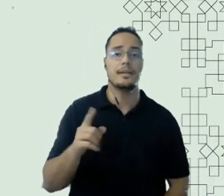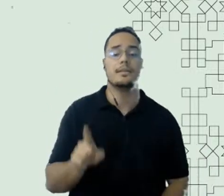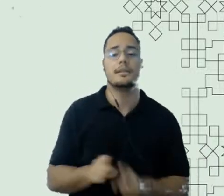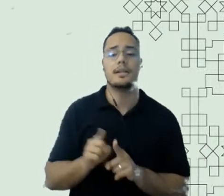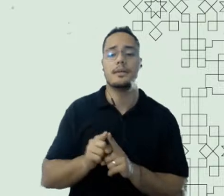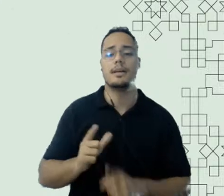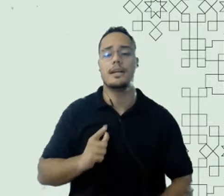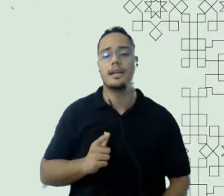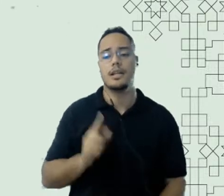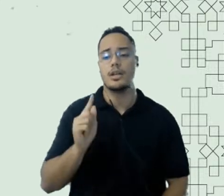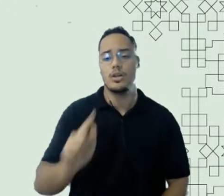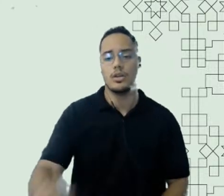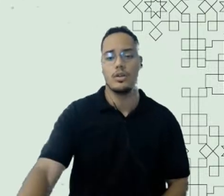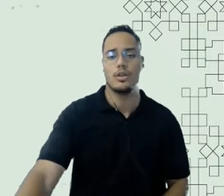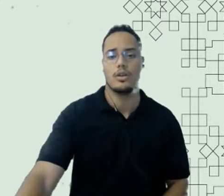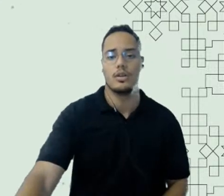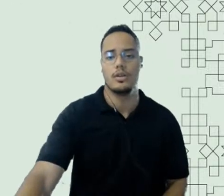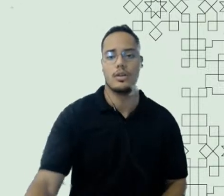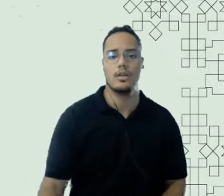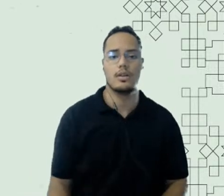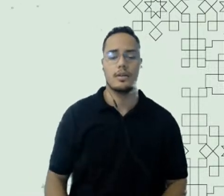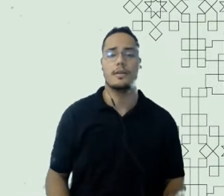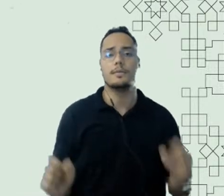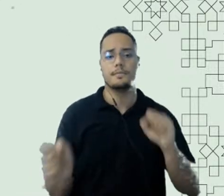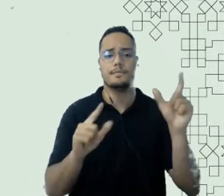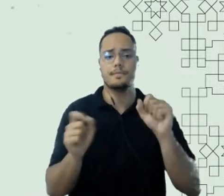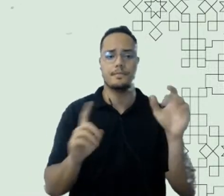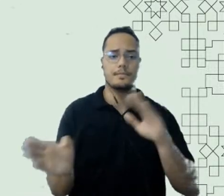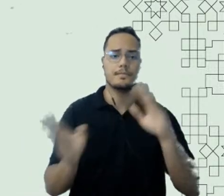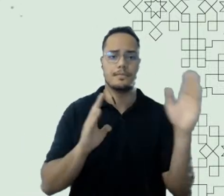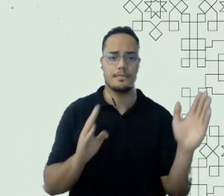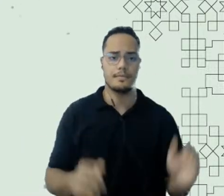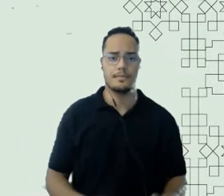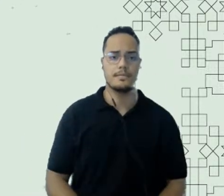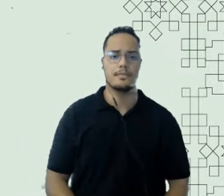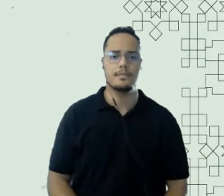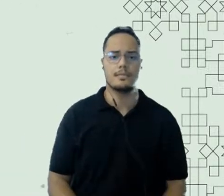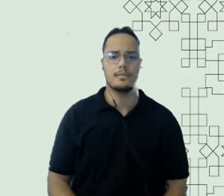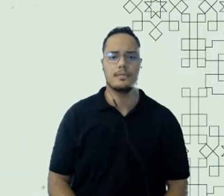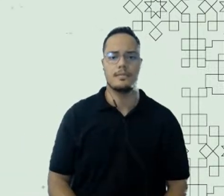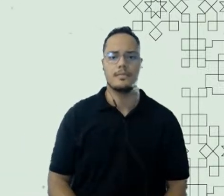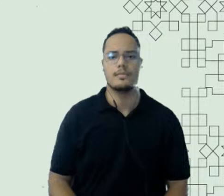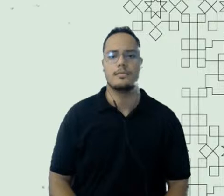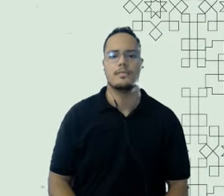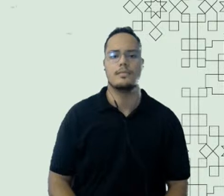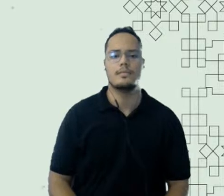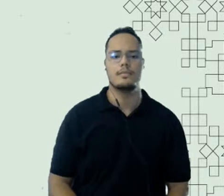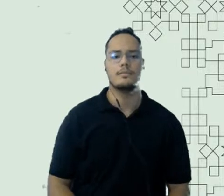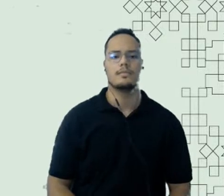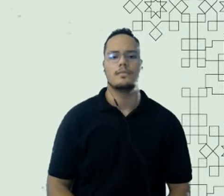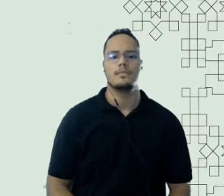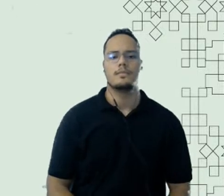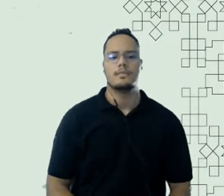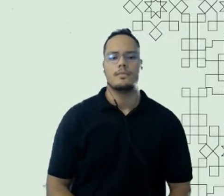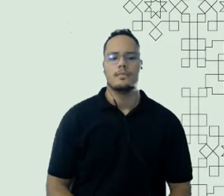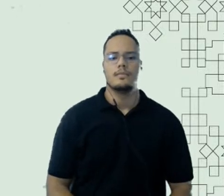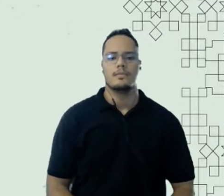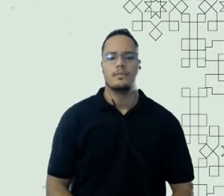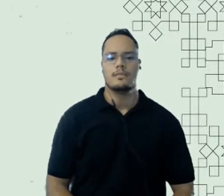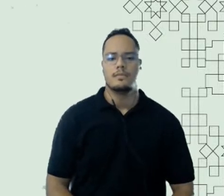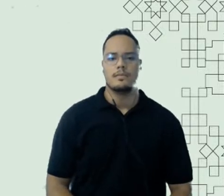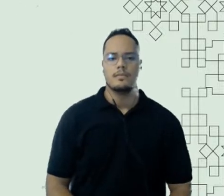slide, but, you know, the system that has been put in place, the fact that the system